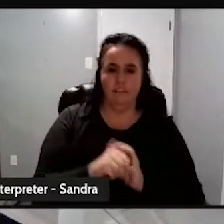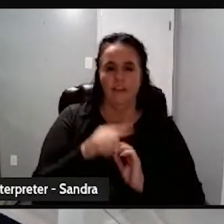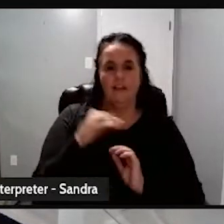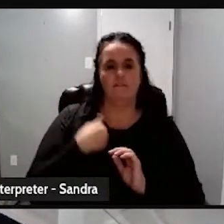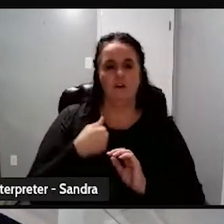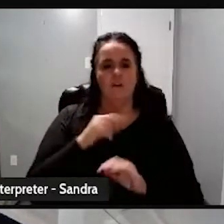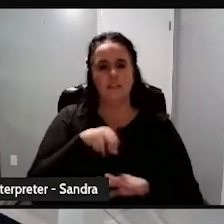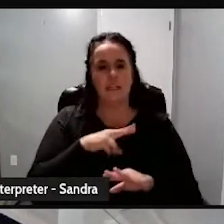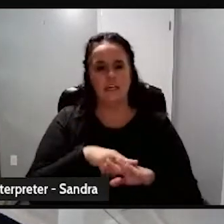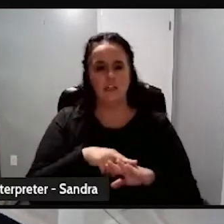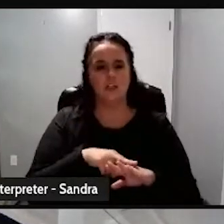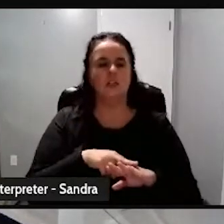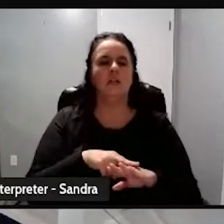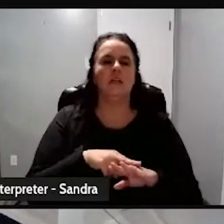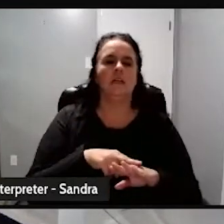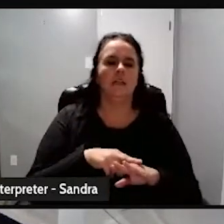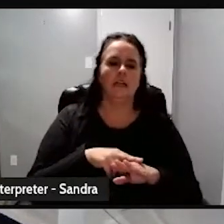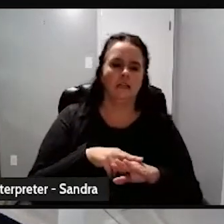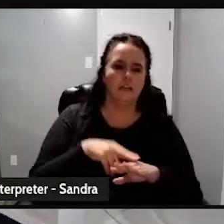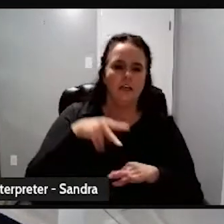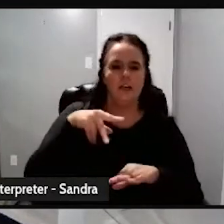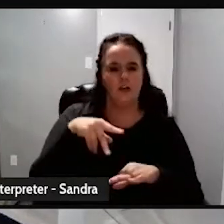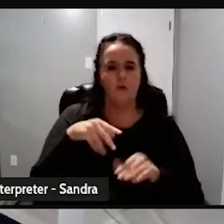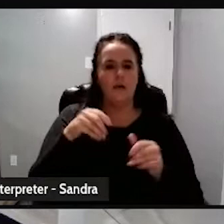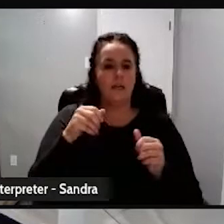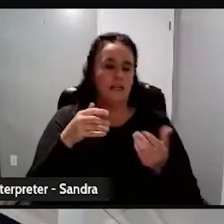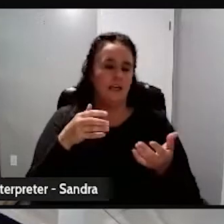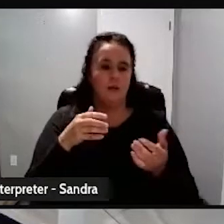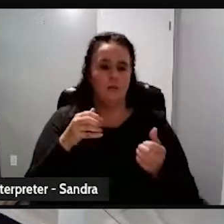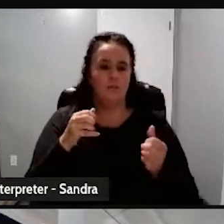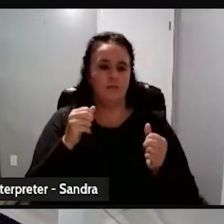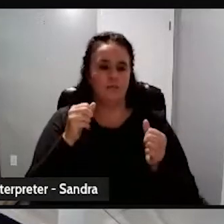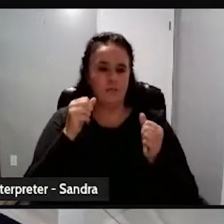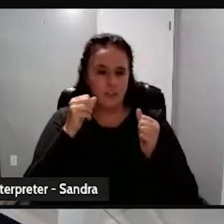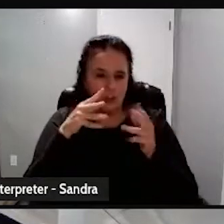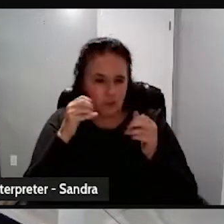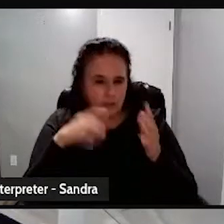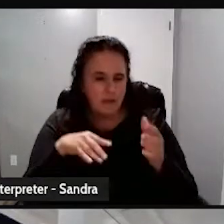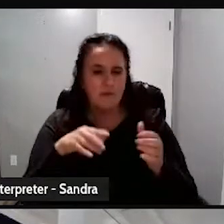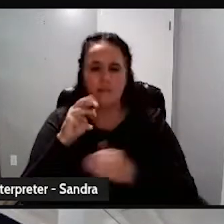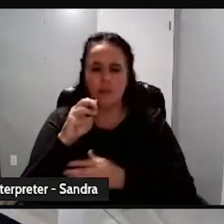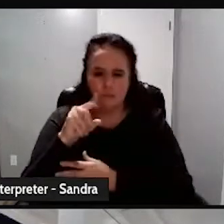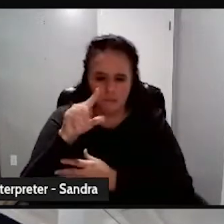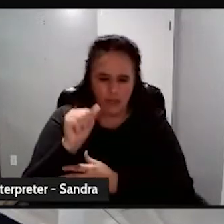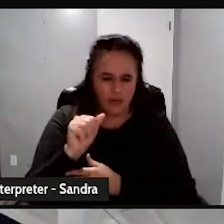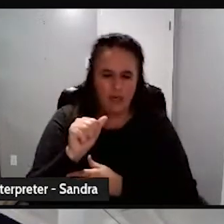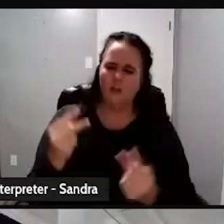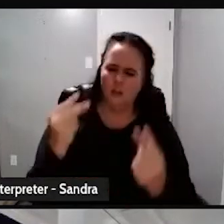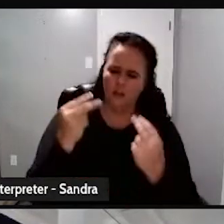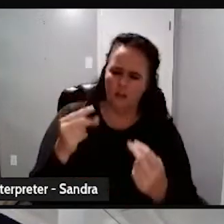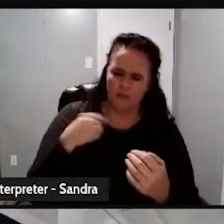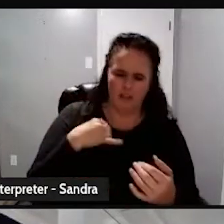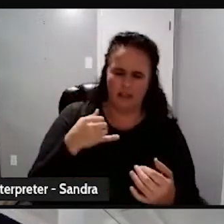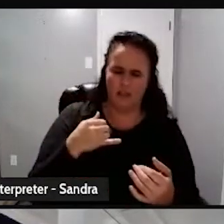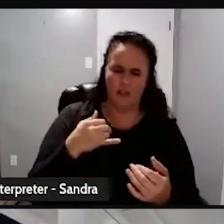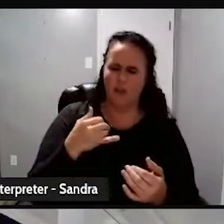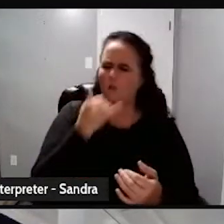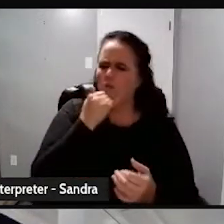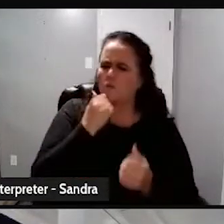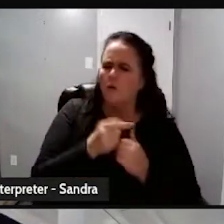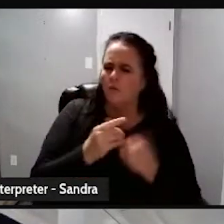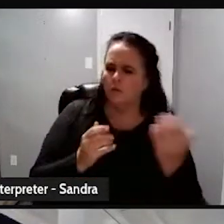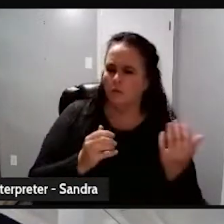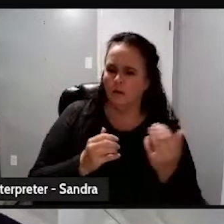the press like to look at what's wrong with me, is that a lot of times I don't have the